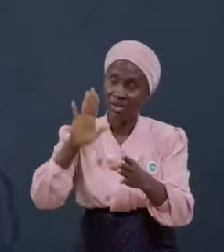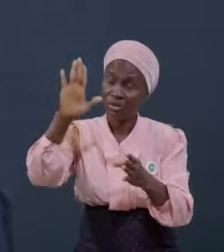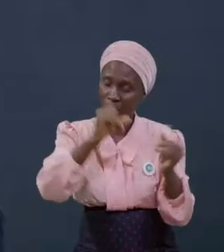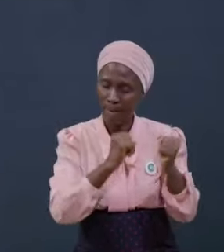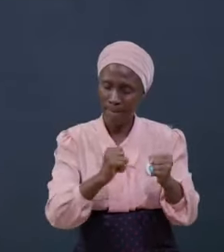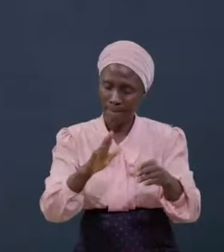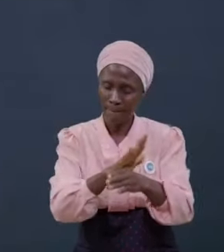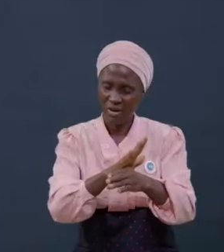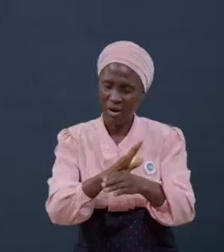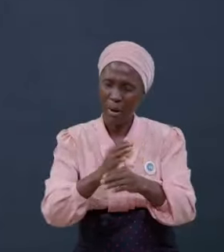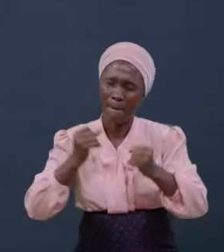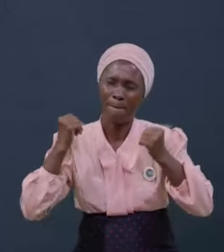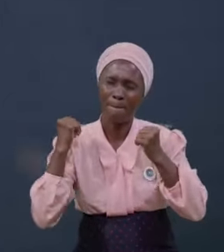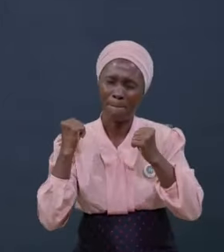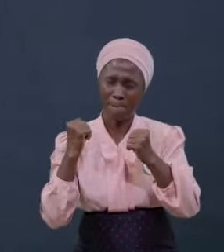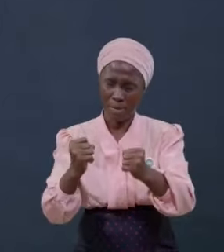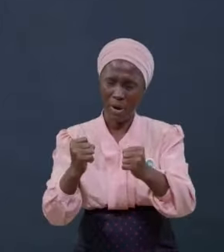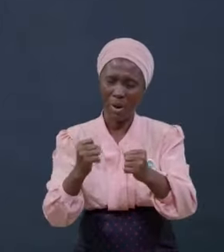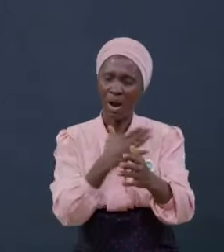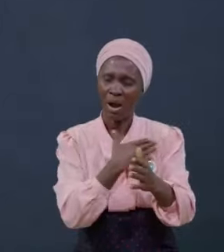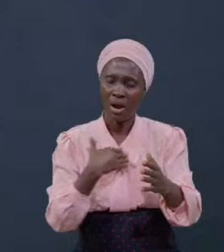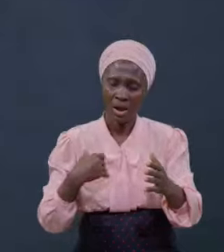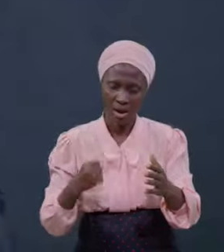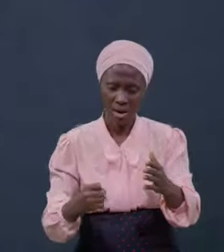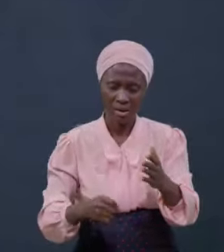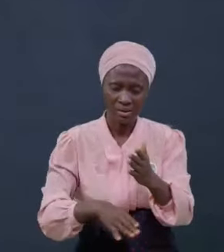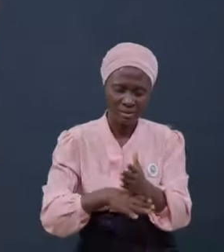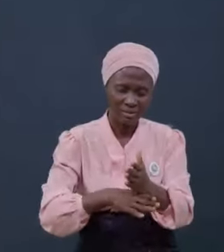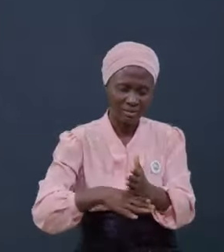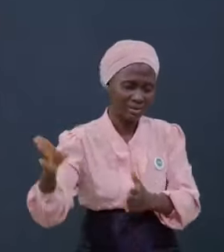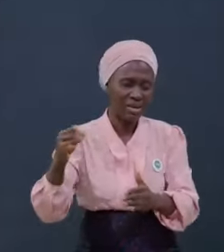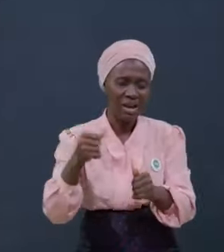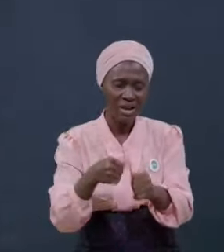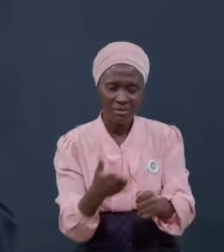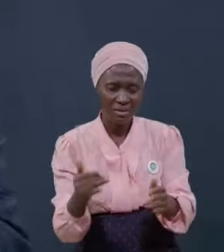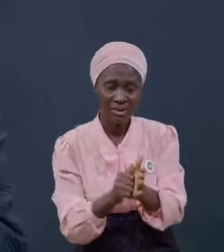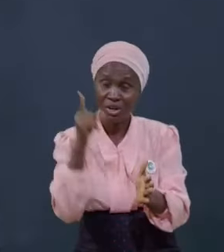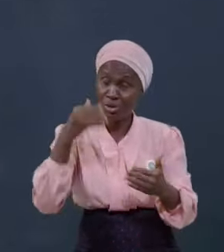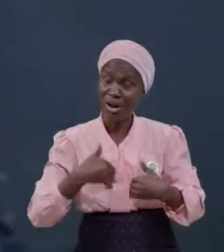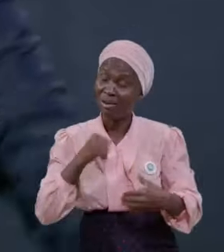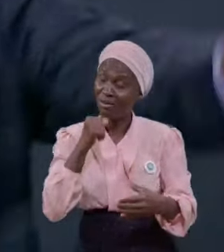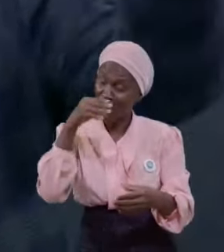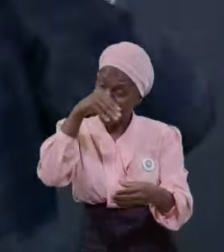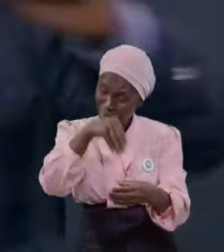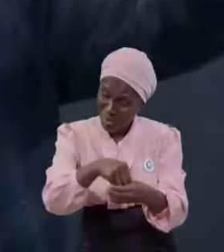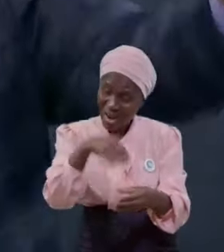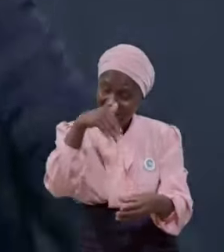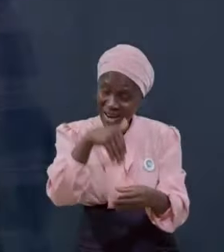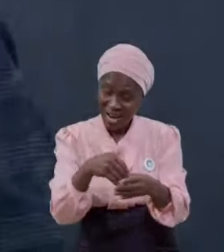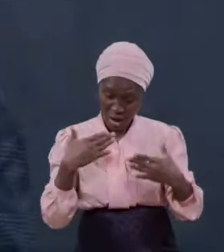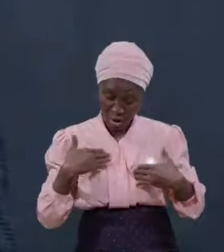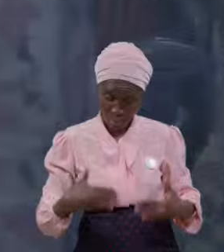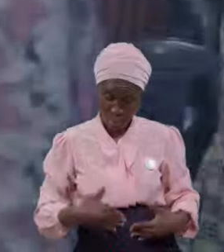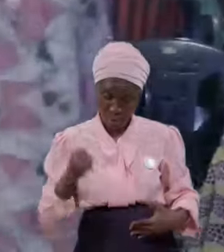drive out everything you have not planted in the bodies of your people in